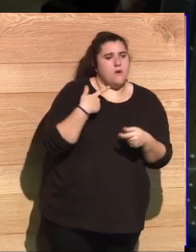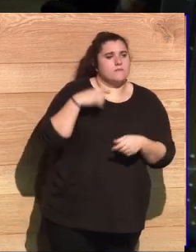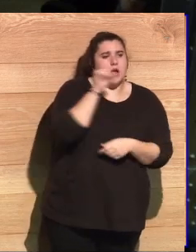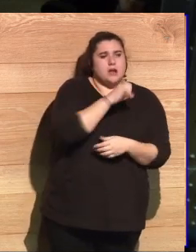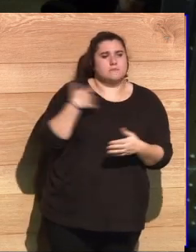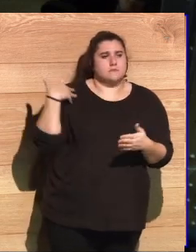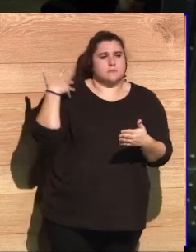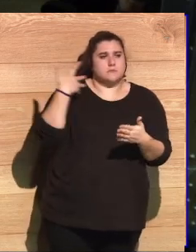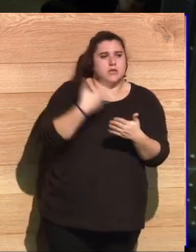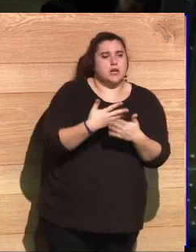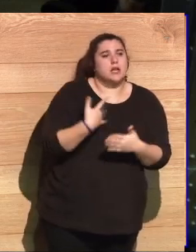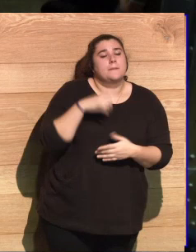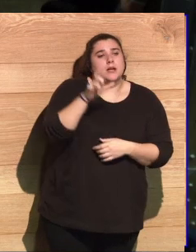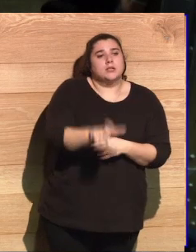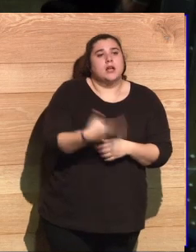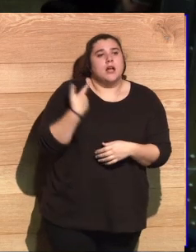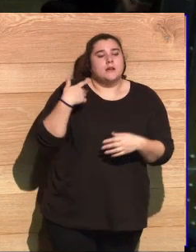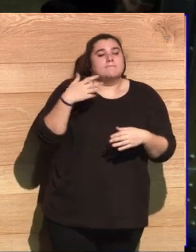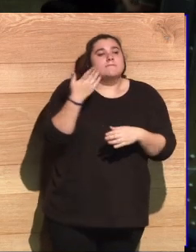guy. He